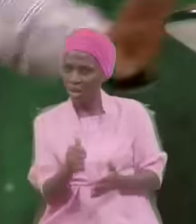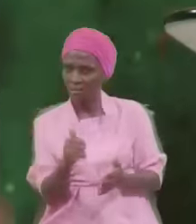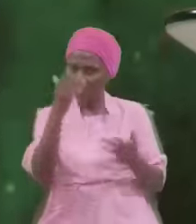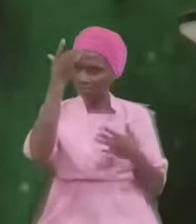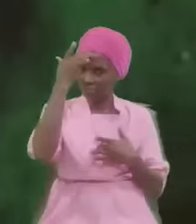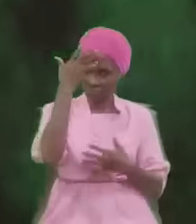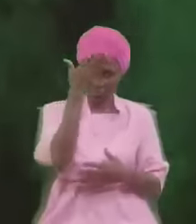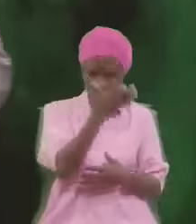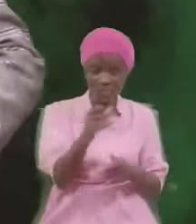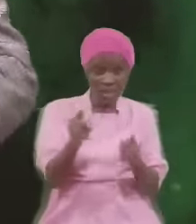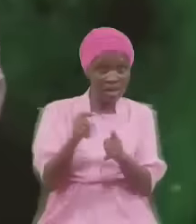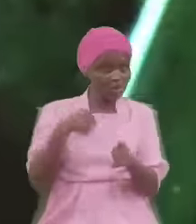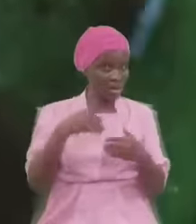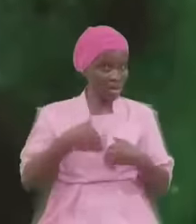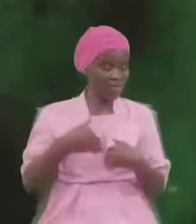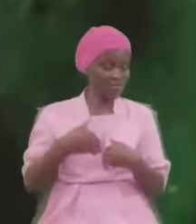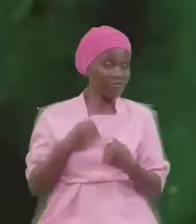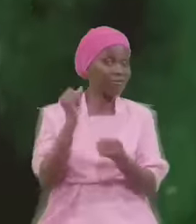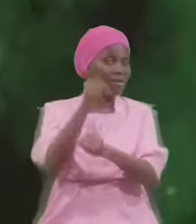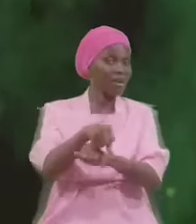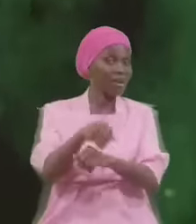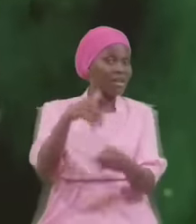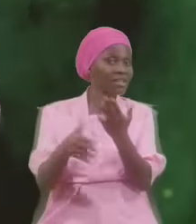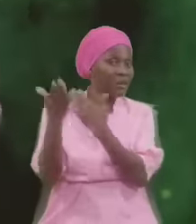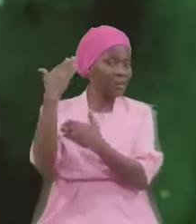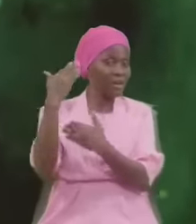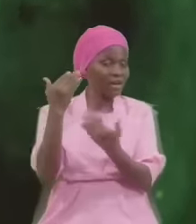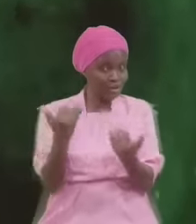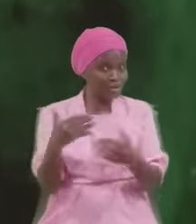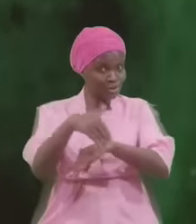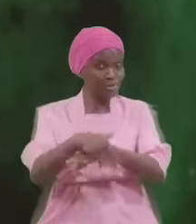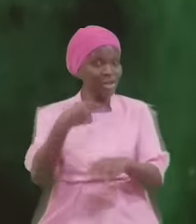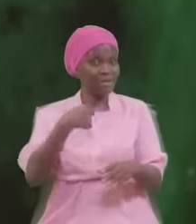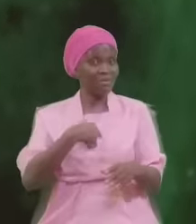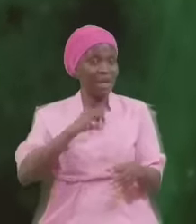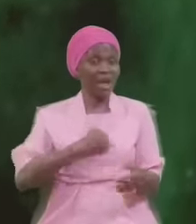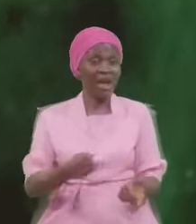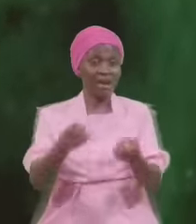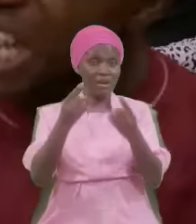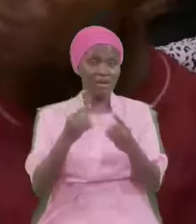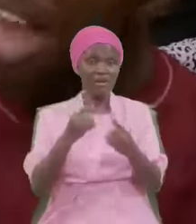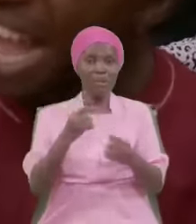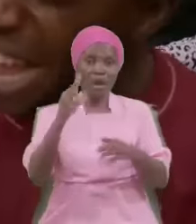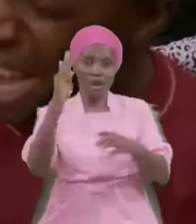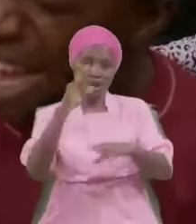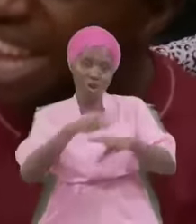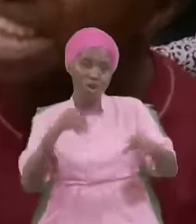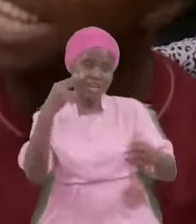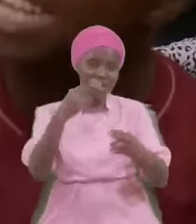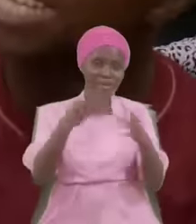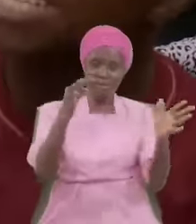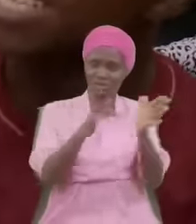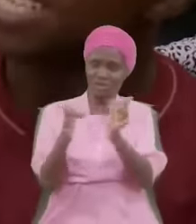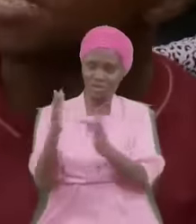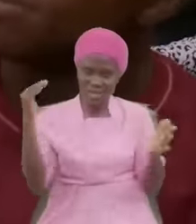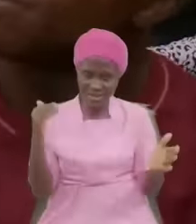as we have conquered in the past tonight, I call the name of Jesus upon your sickness. I call the name